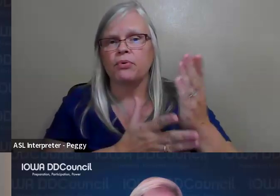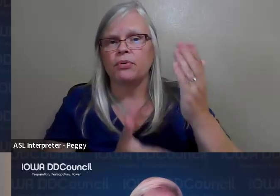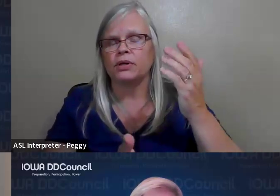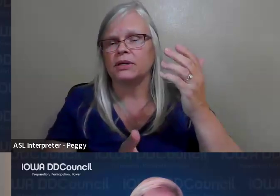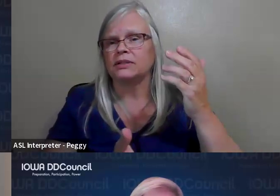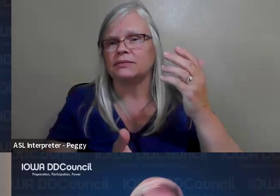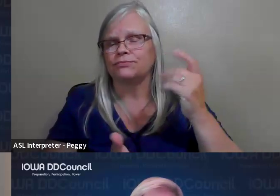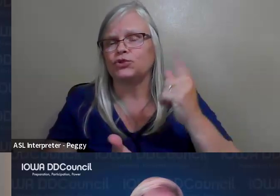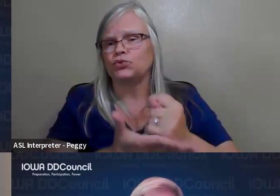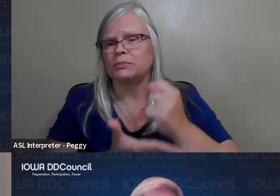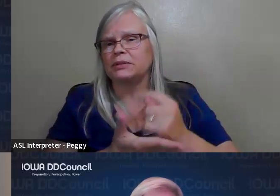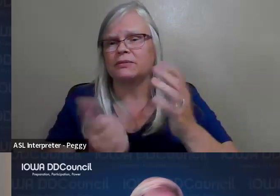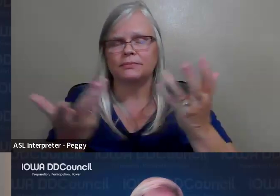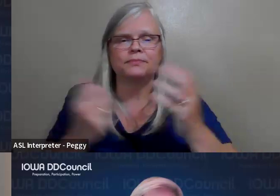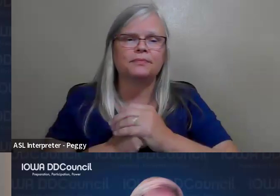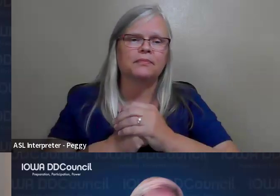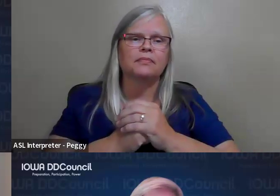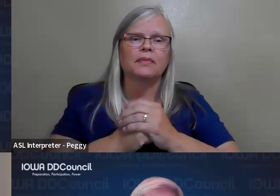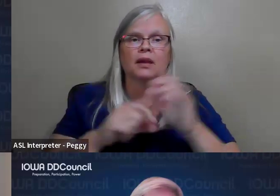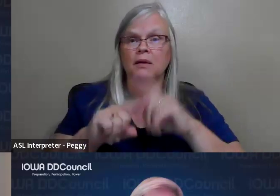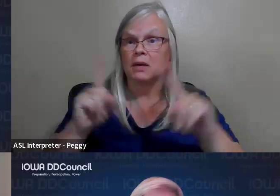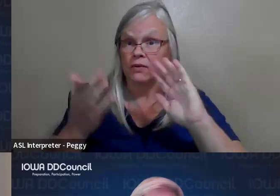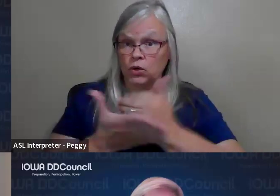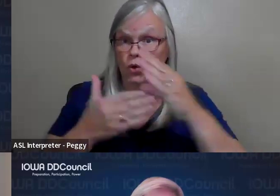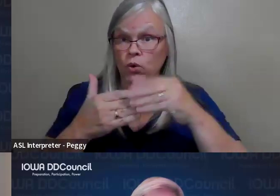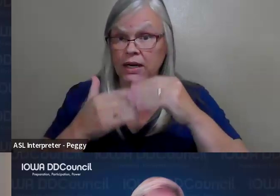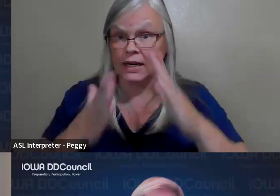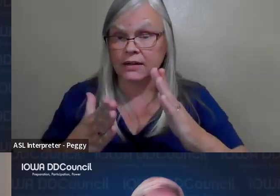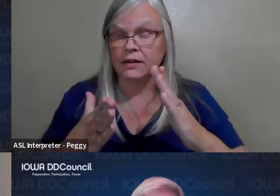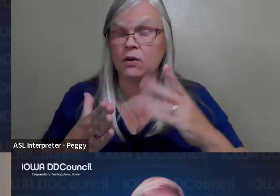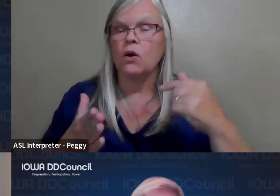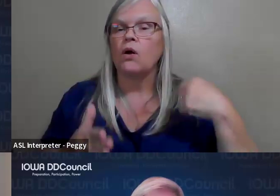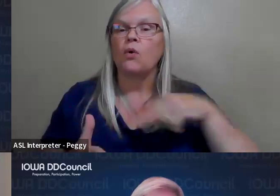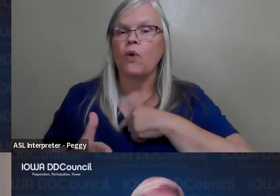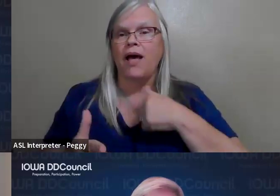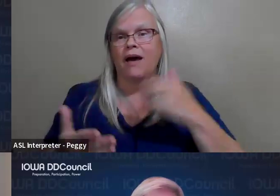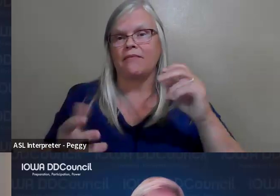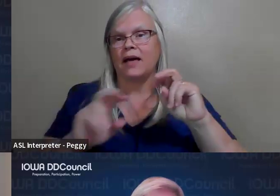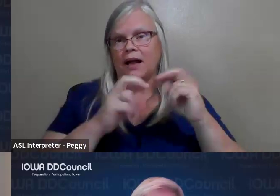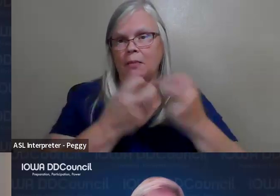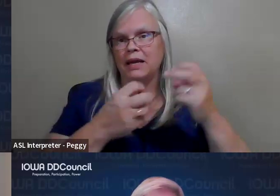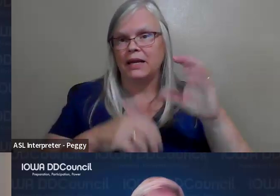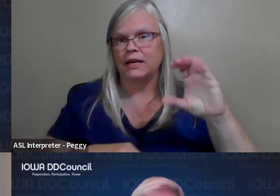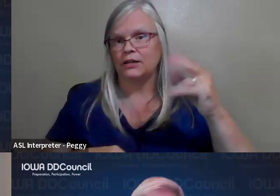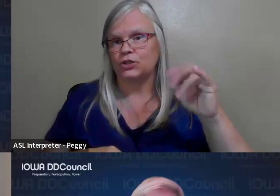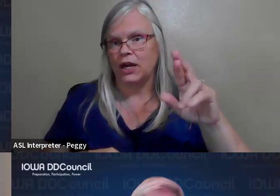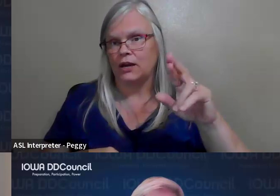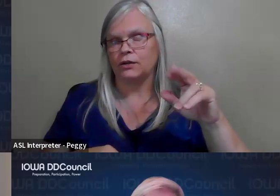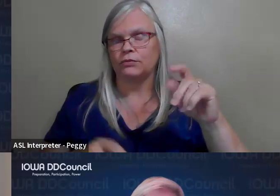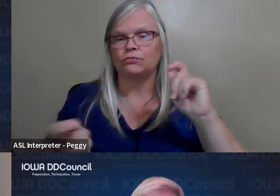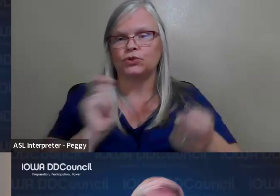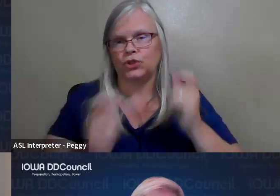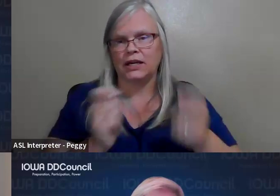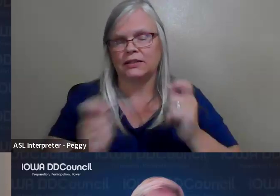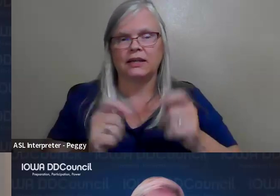But again, if there is a new leader, we'll have some committee chair shifting going on.